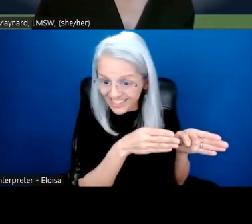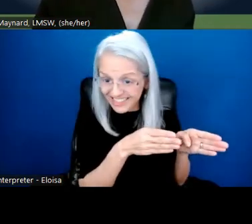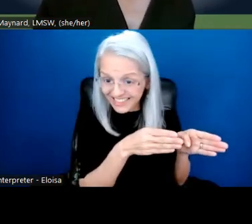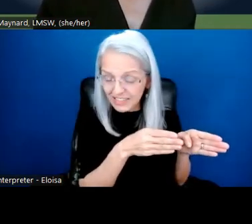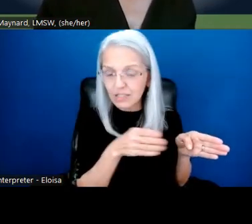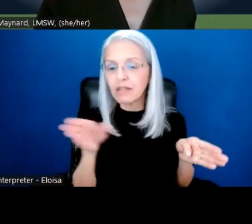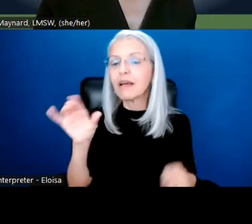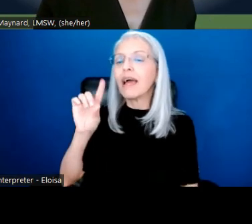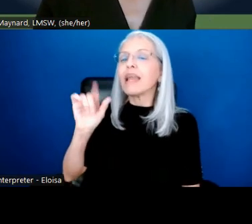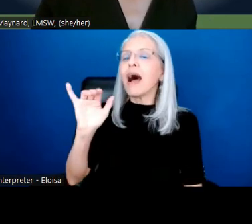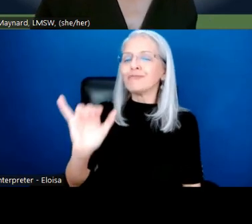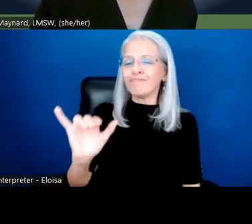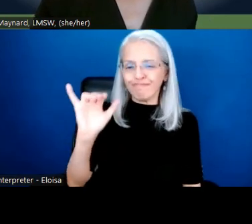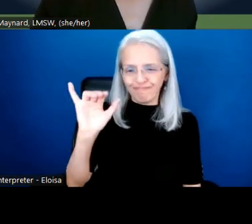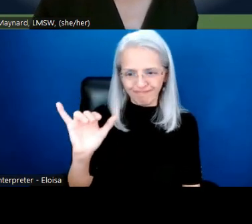Ah.